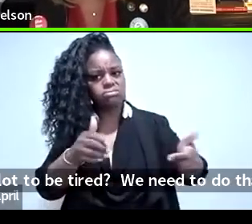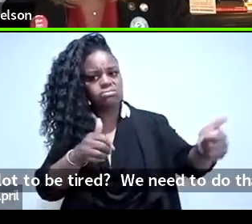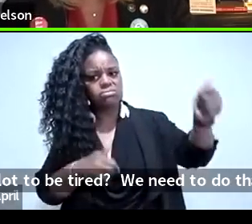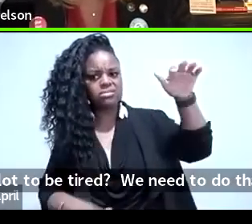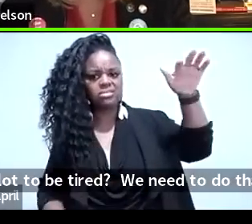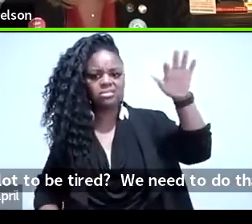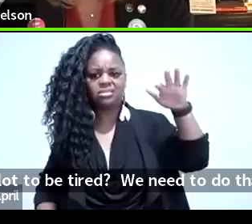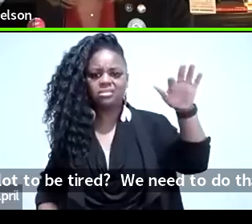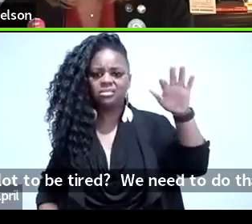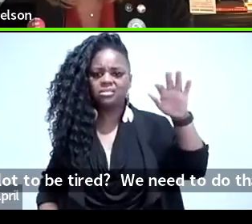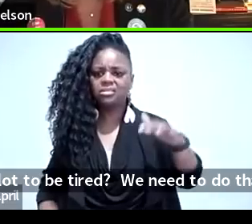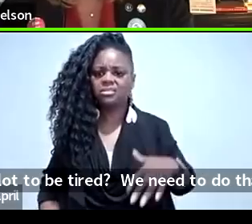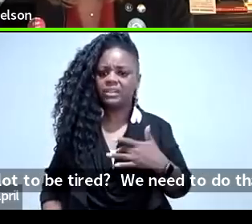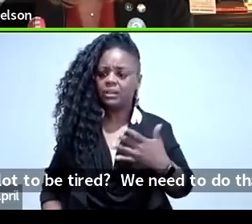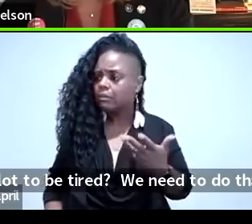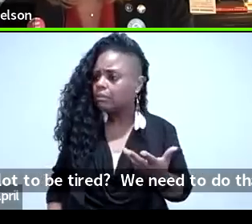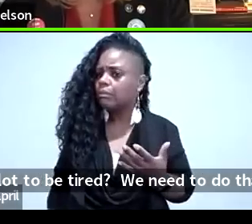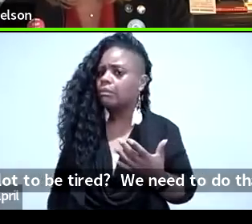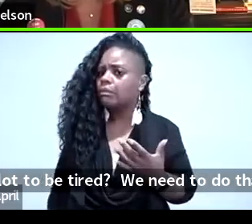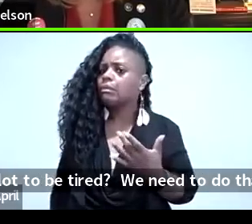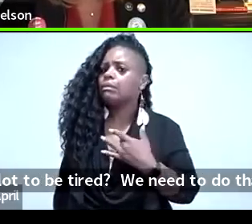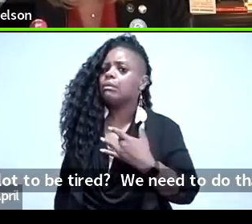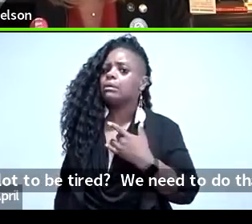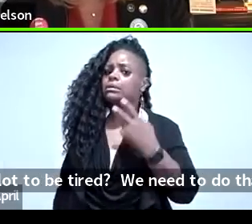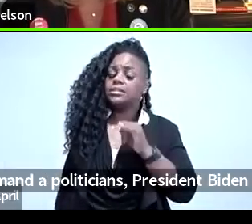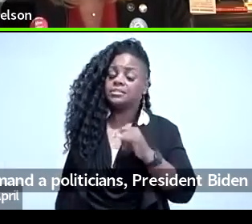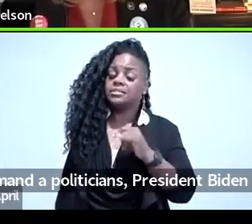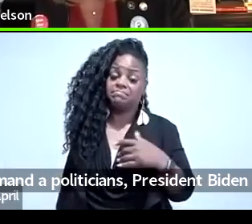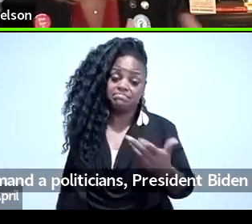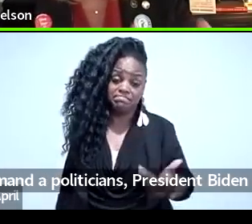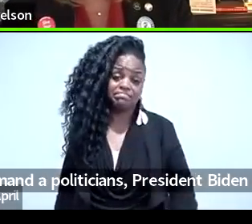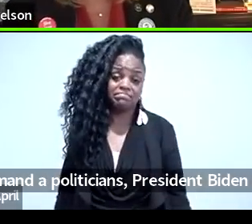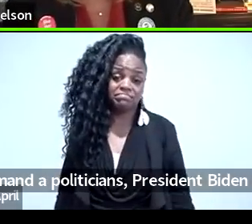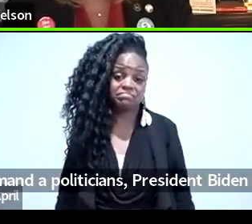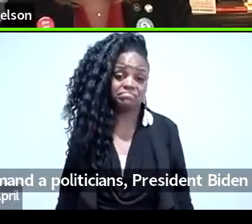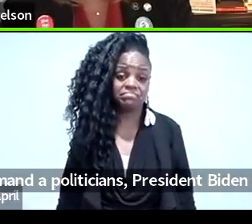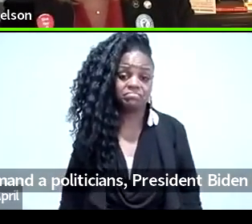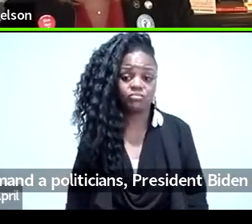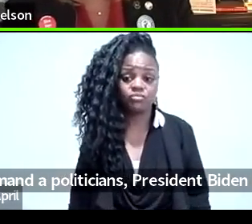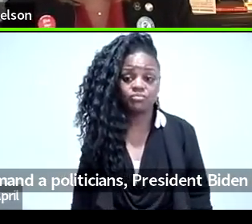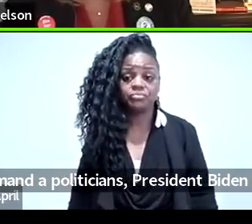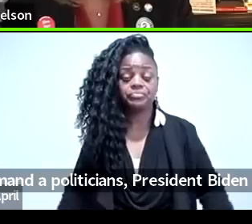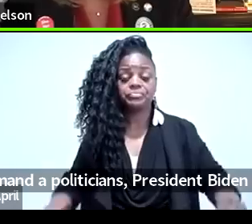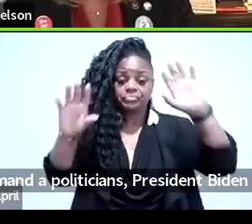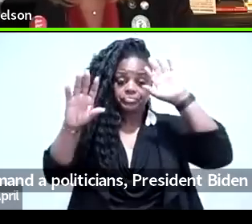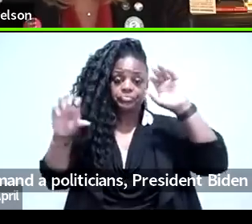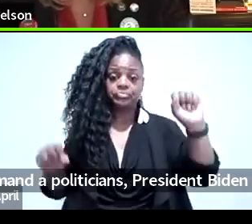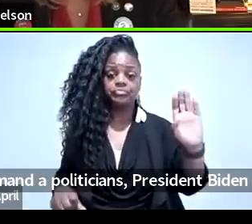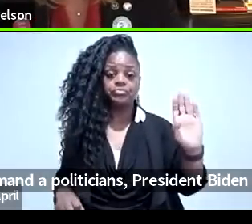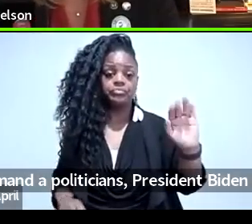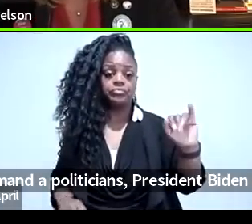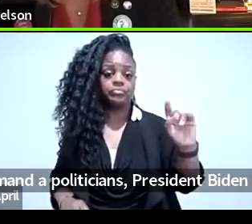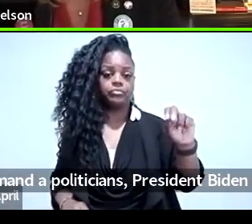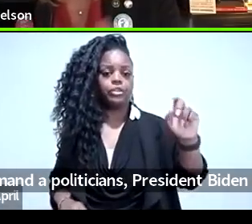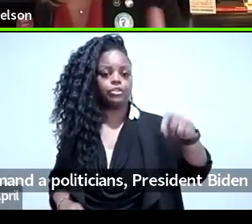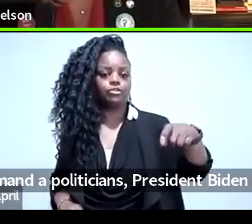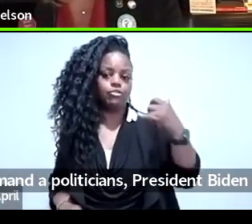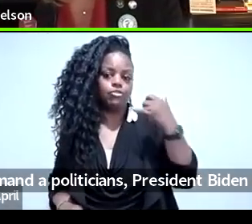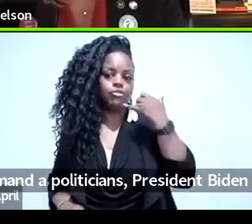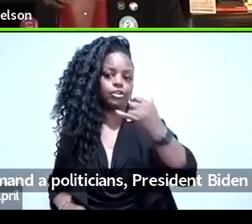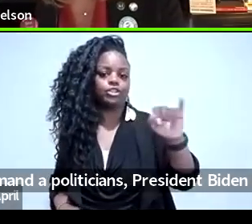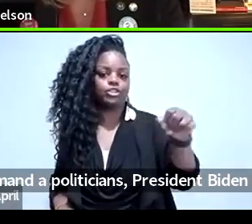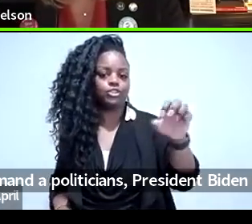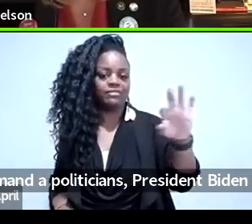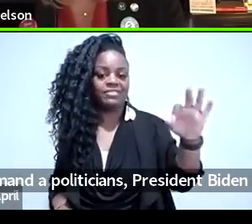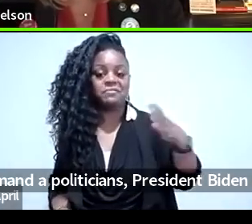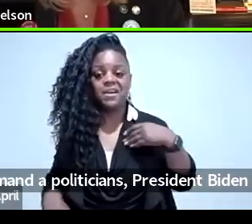Biden should be calling Jeff Bezos to the White House to sit down with the ALU and negotiate. We need to call on